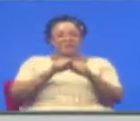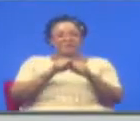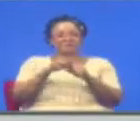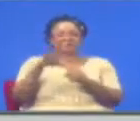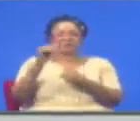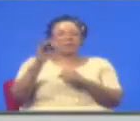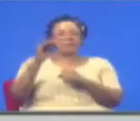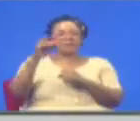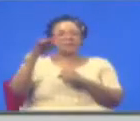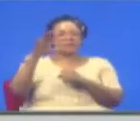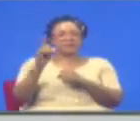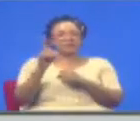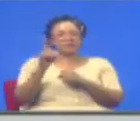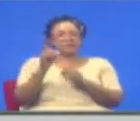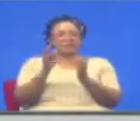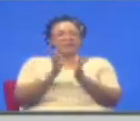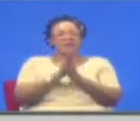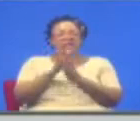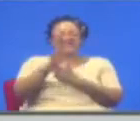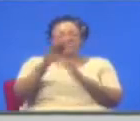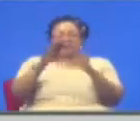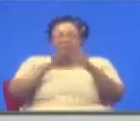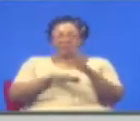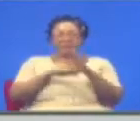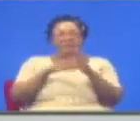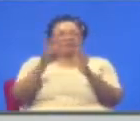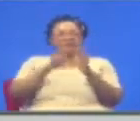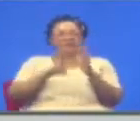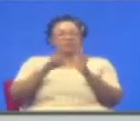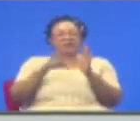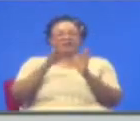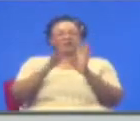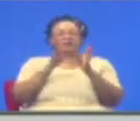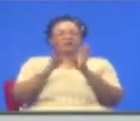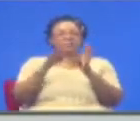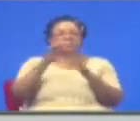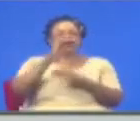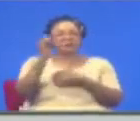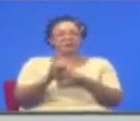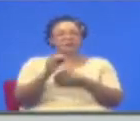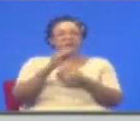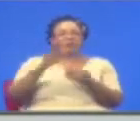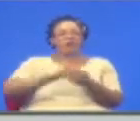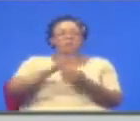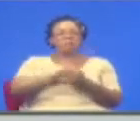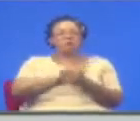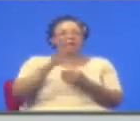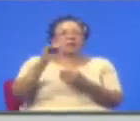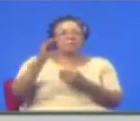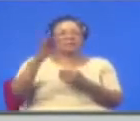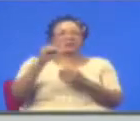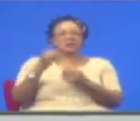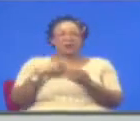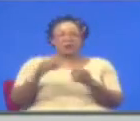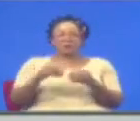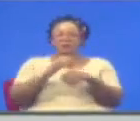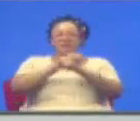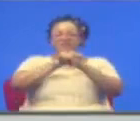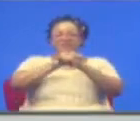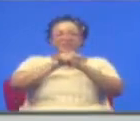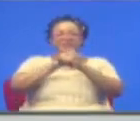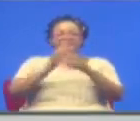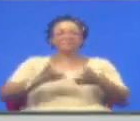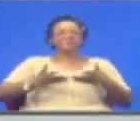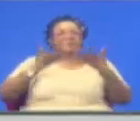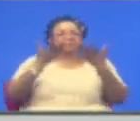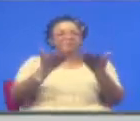Aksaya Investment had undervalued the company by 44%, the board of Carbacid has come out to defend the offer,